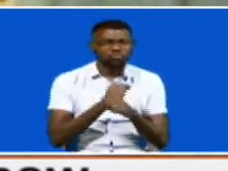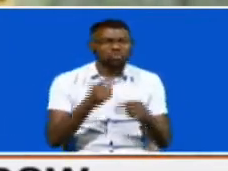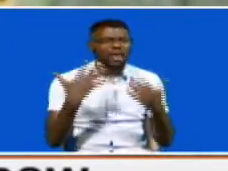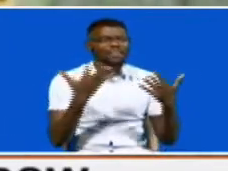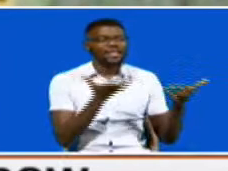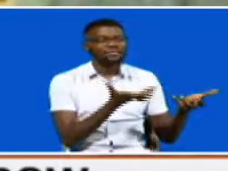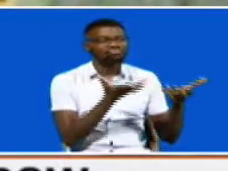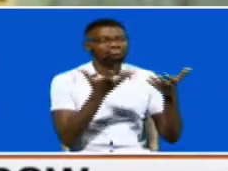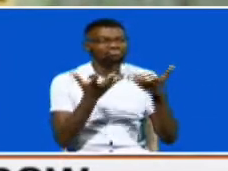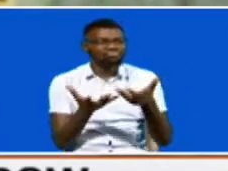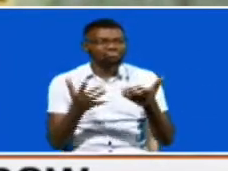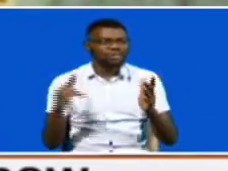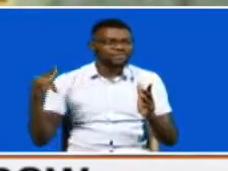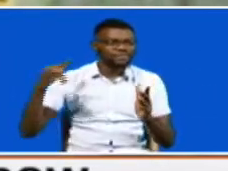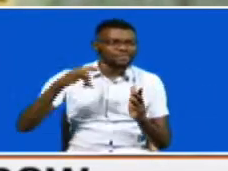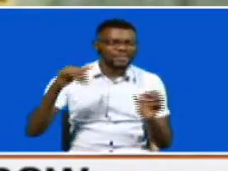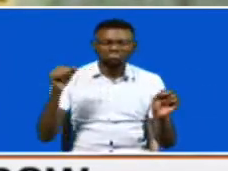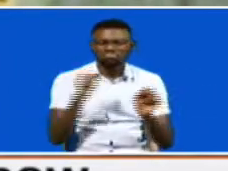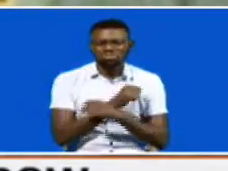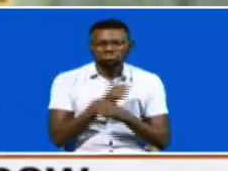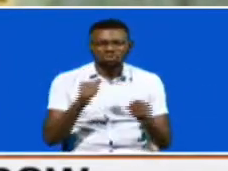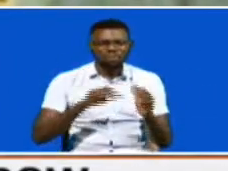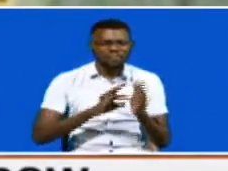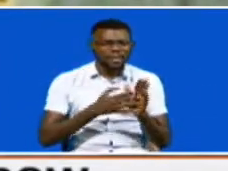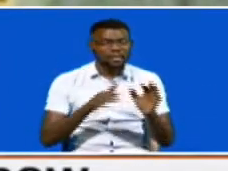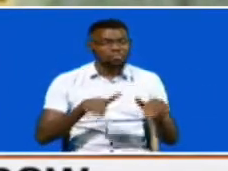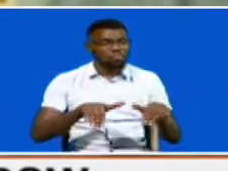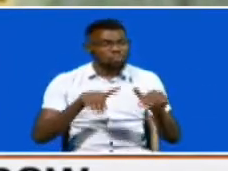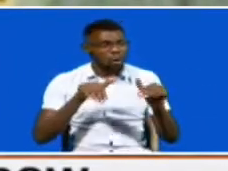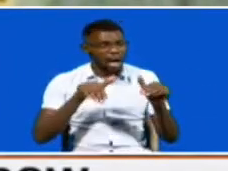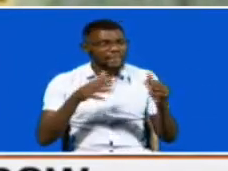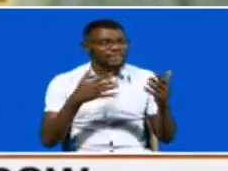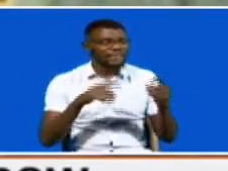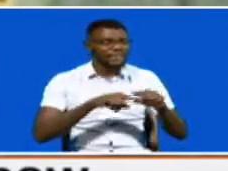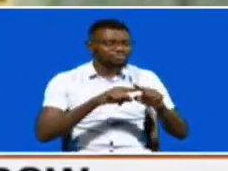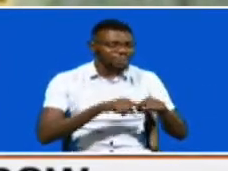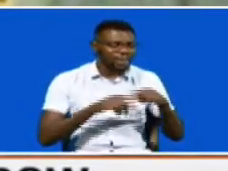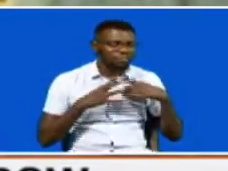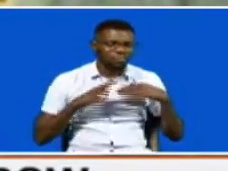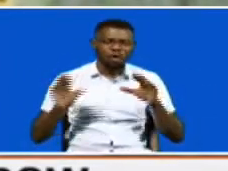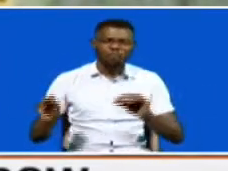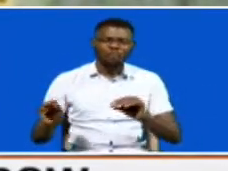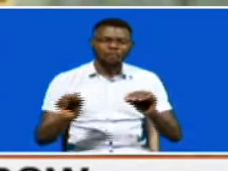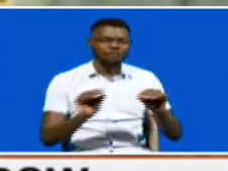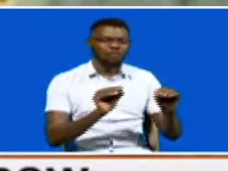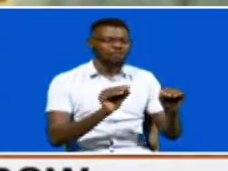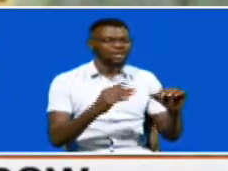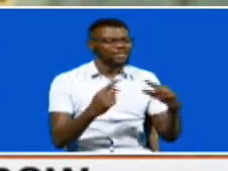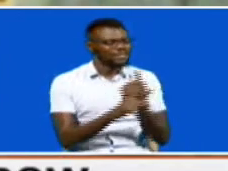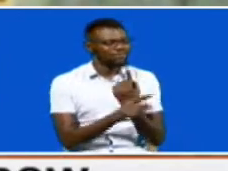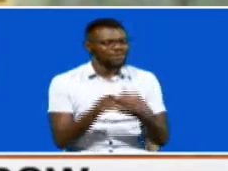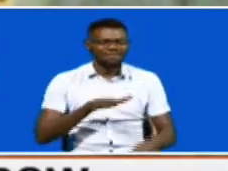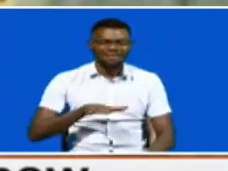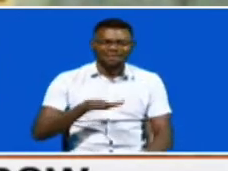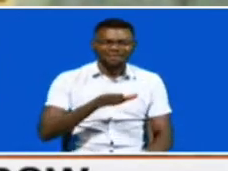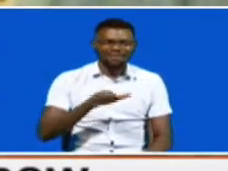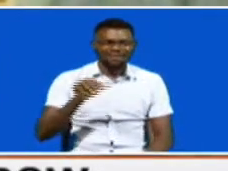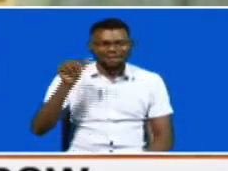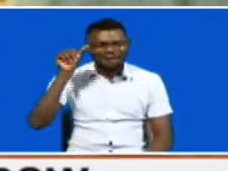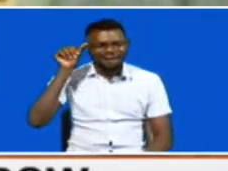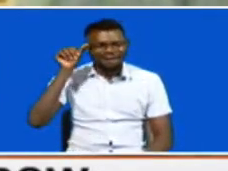thus its expansion is dependent on the modalities of relocating the neighboring communities. Alan Ochanda,